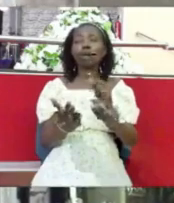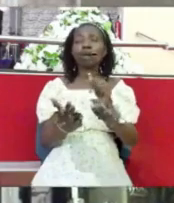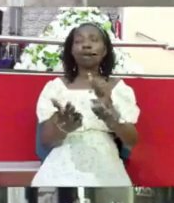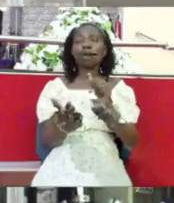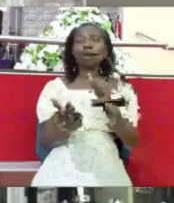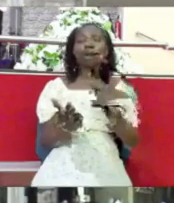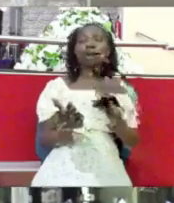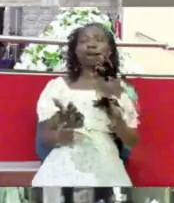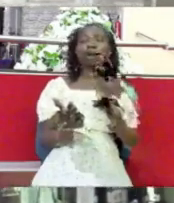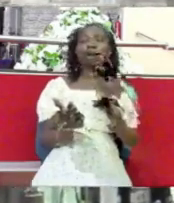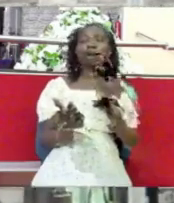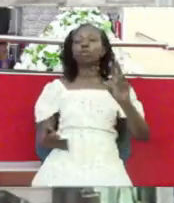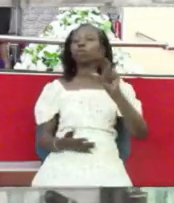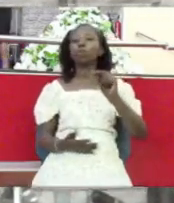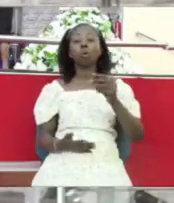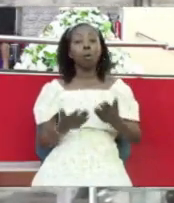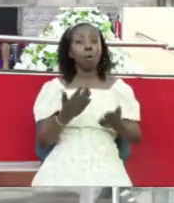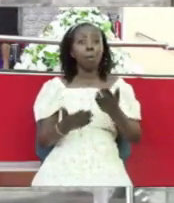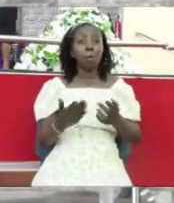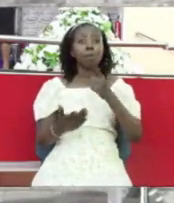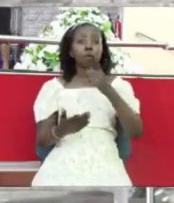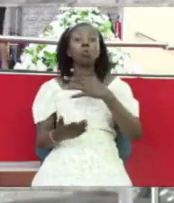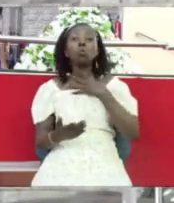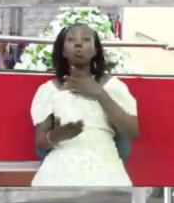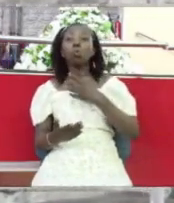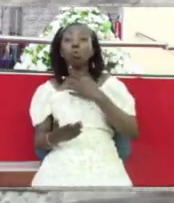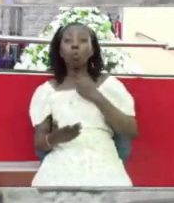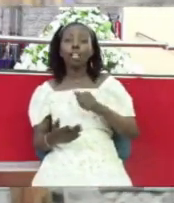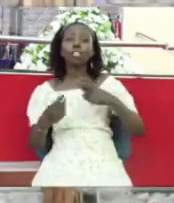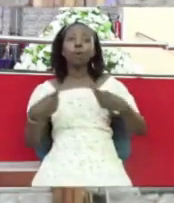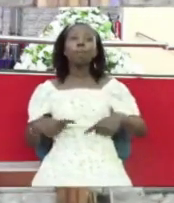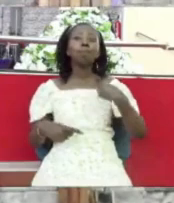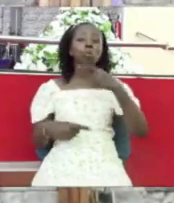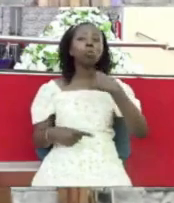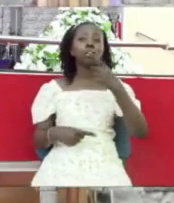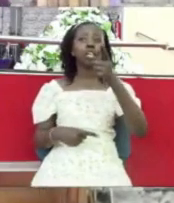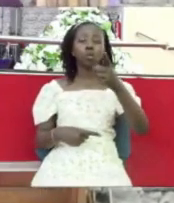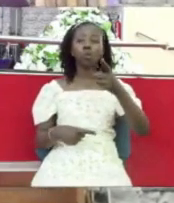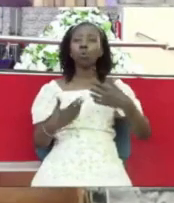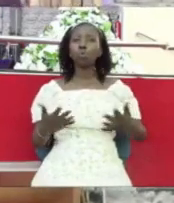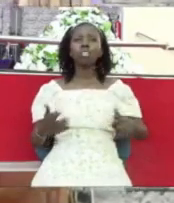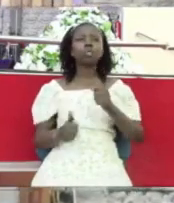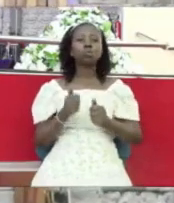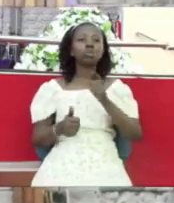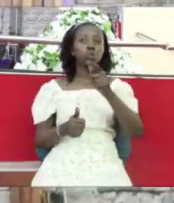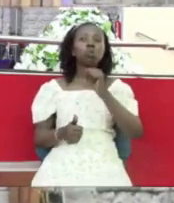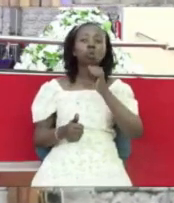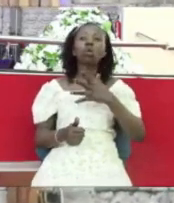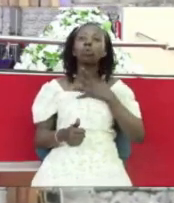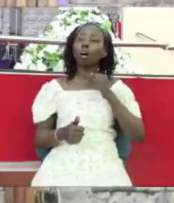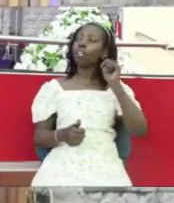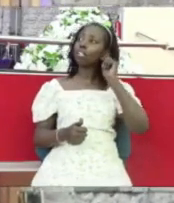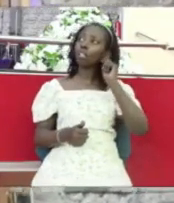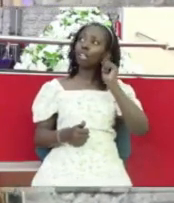sababu wanakuambia mambo mazuri. Maybe you need those people who don't just tell you the good things that you need to hear. Unahitaji pia watu wale ambao hawakuambii mambo mazuri. You know, some time